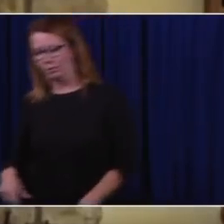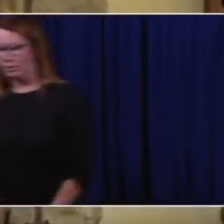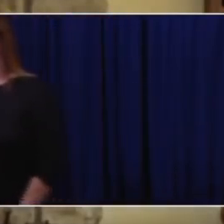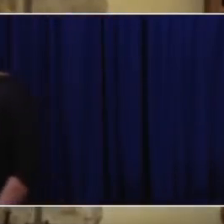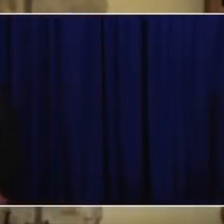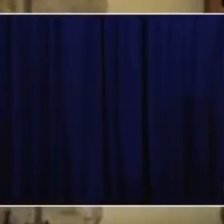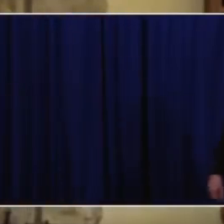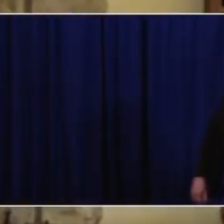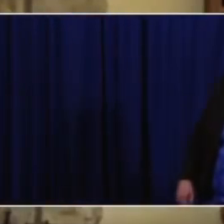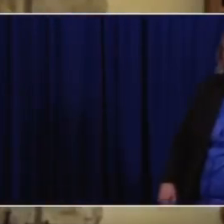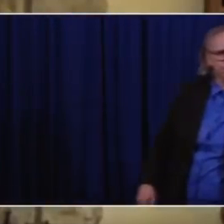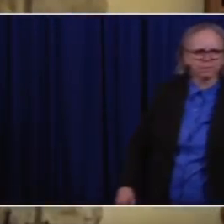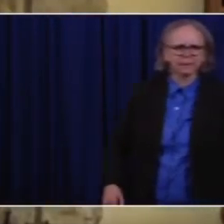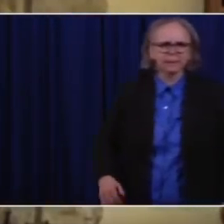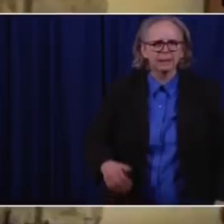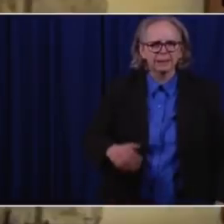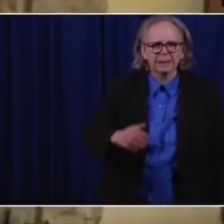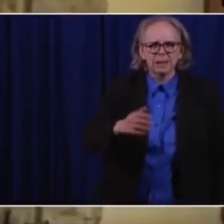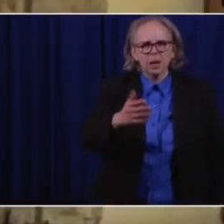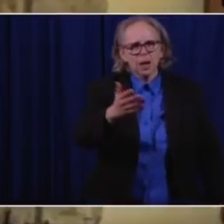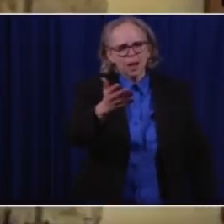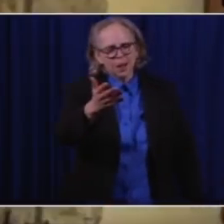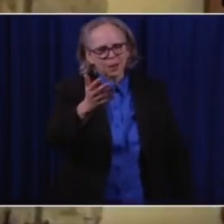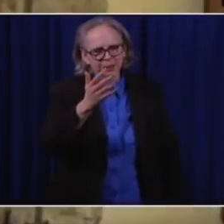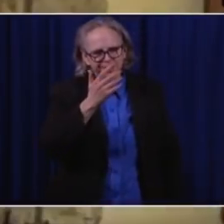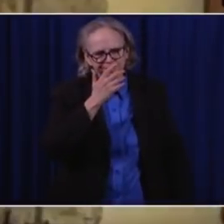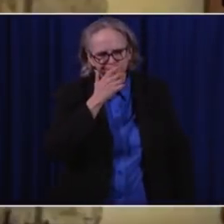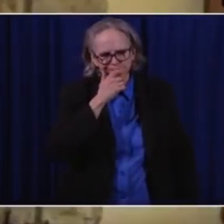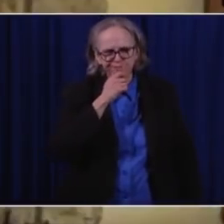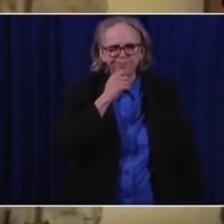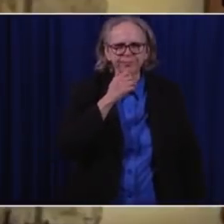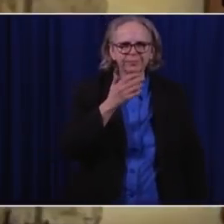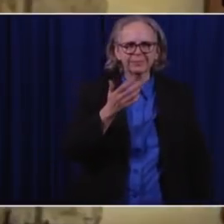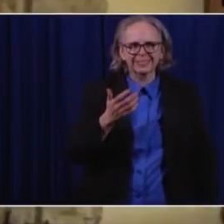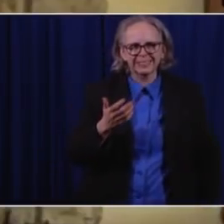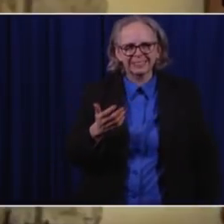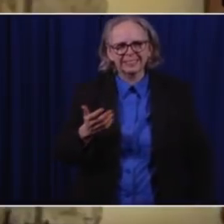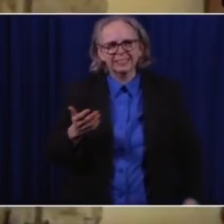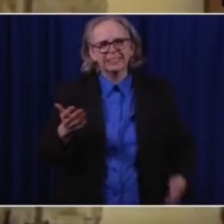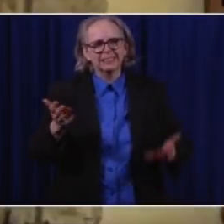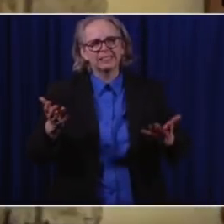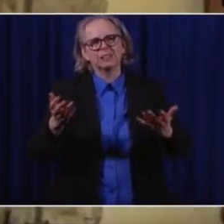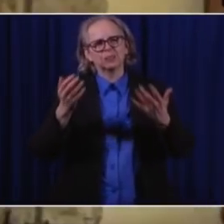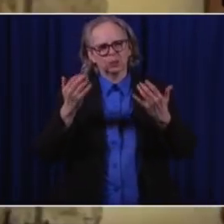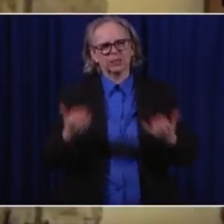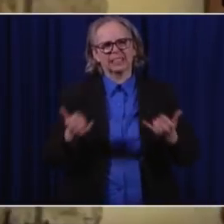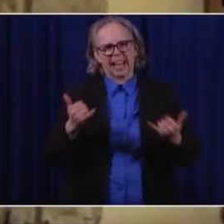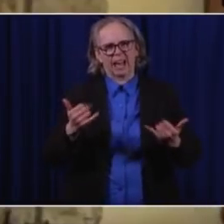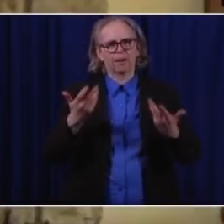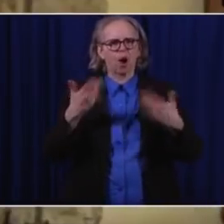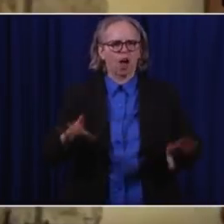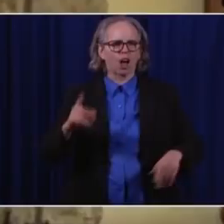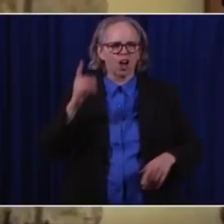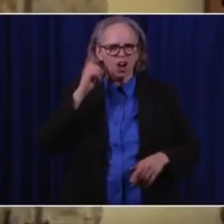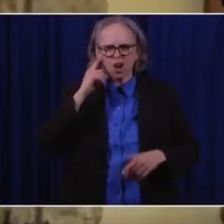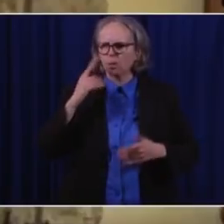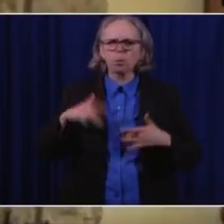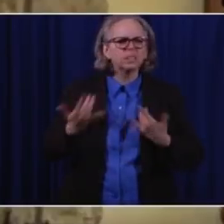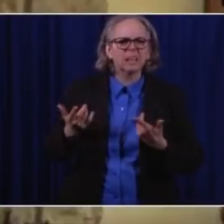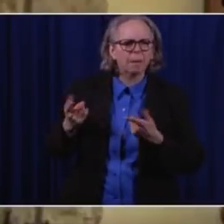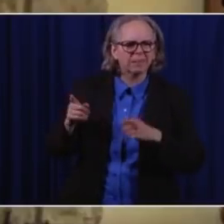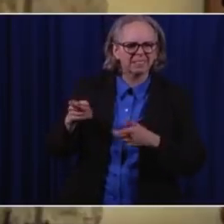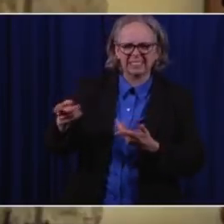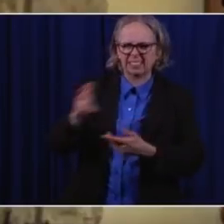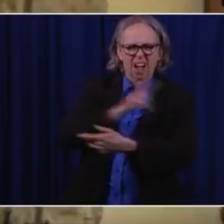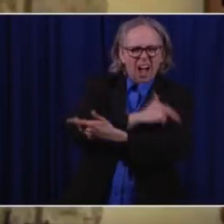Well, you heard today about the most important part of the health system, and that is the hospitals and the doctors and